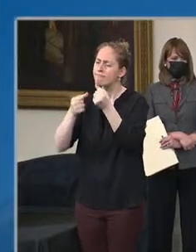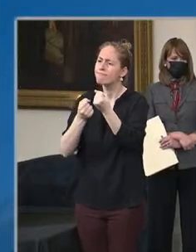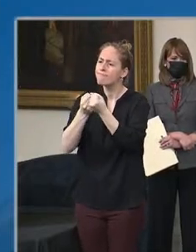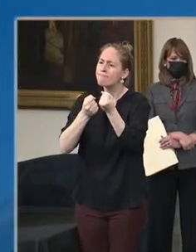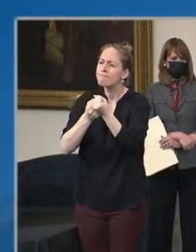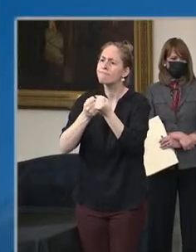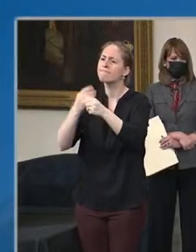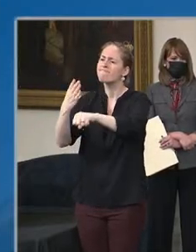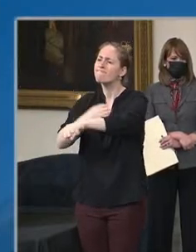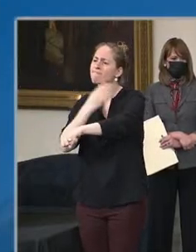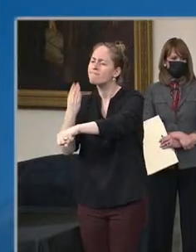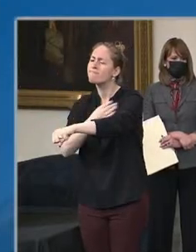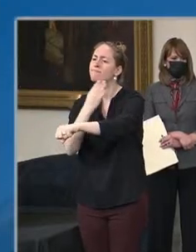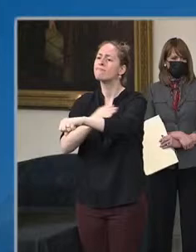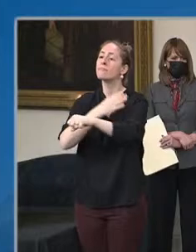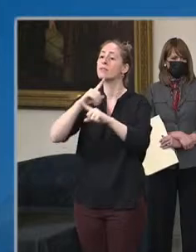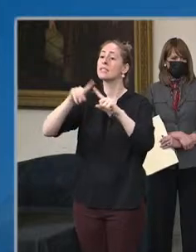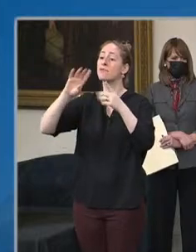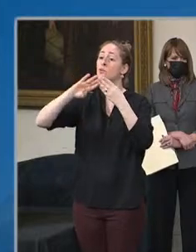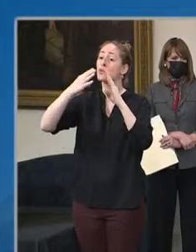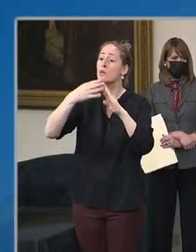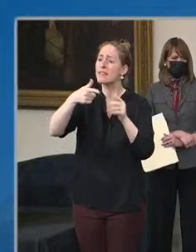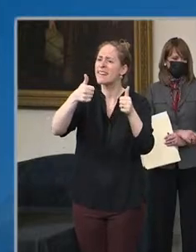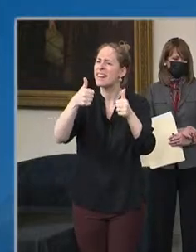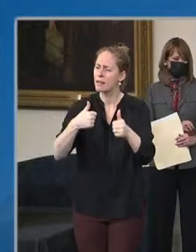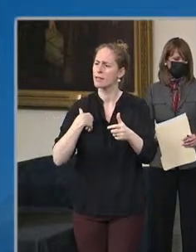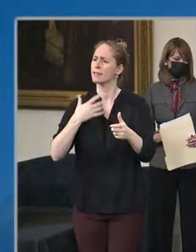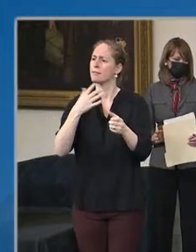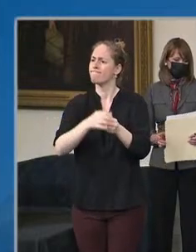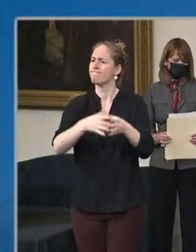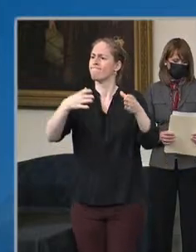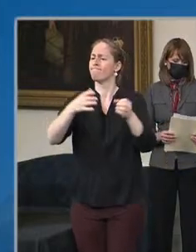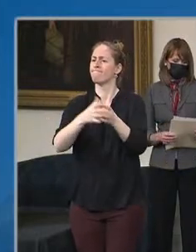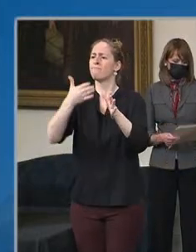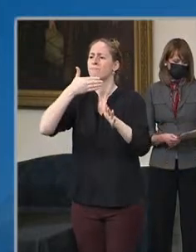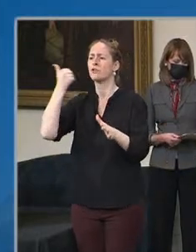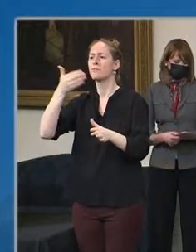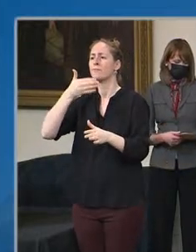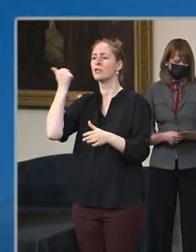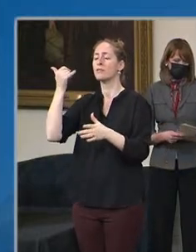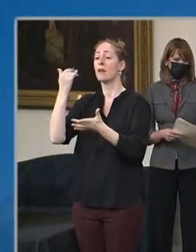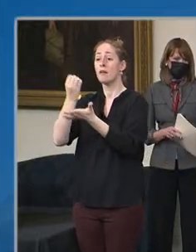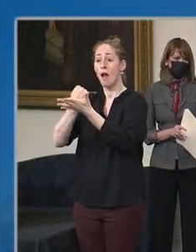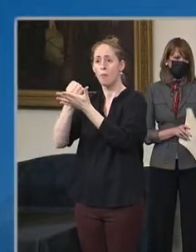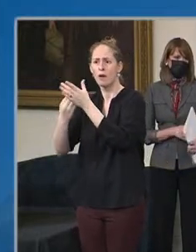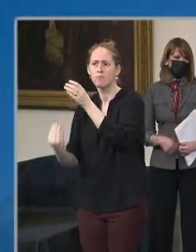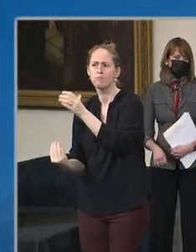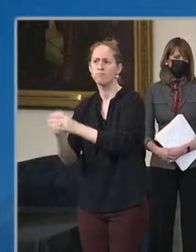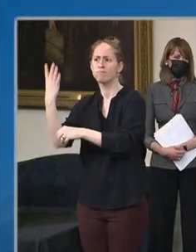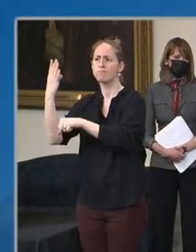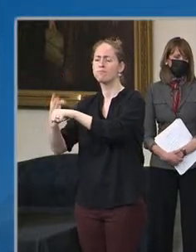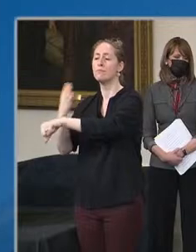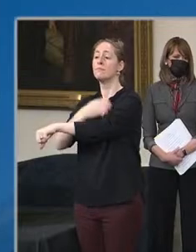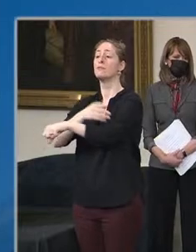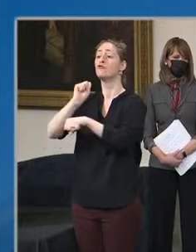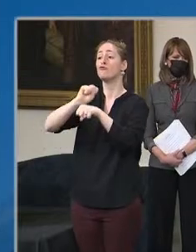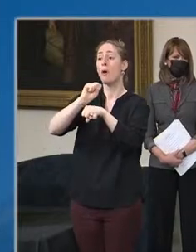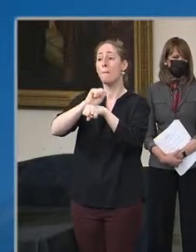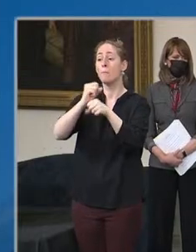Maryland. We try to spur economic growth, create jobs, and generally improve the quality of life for all